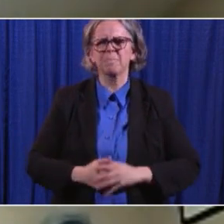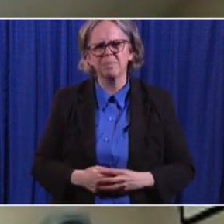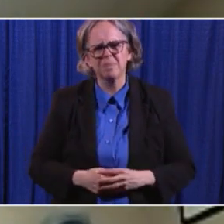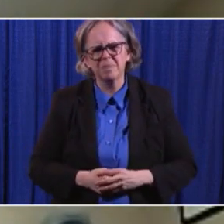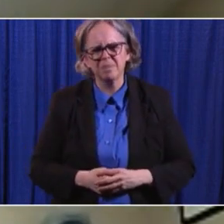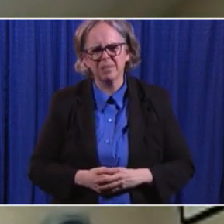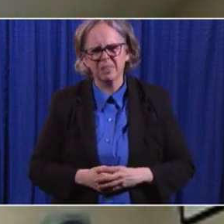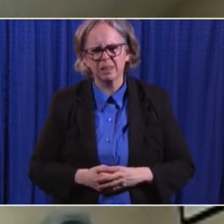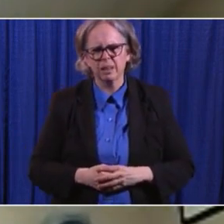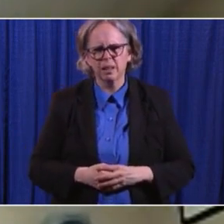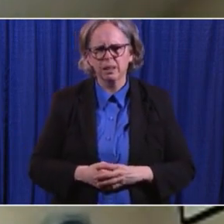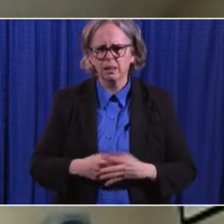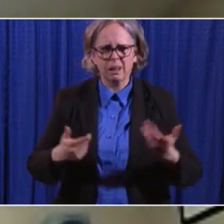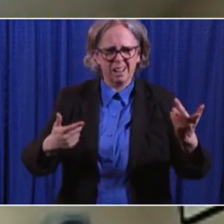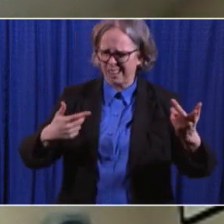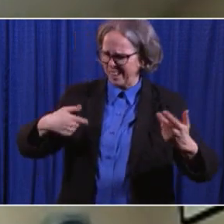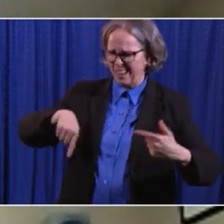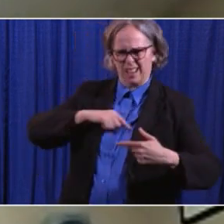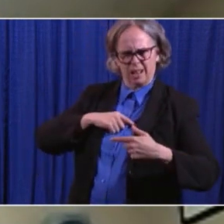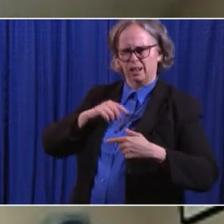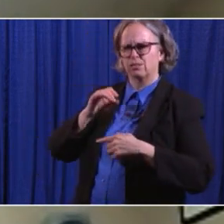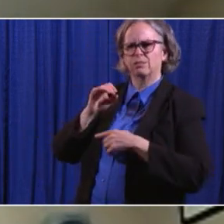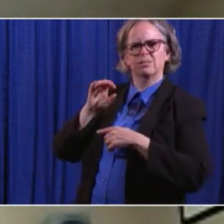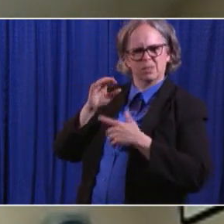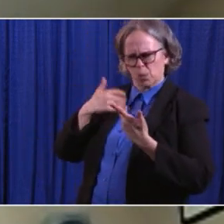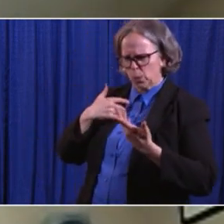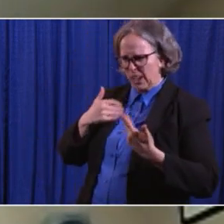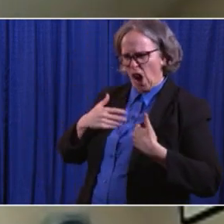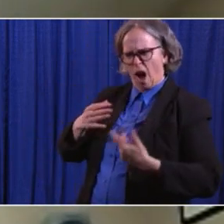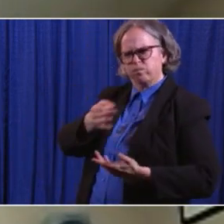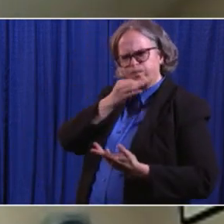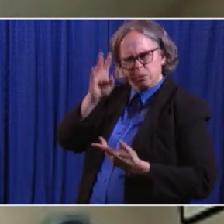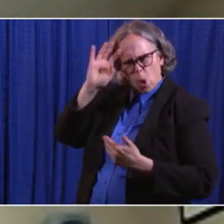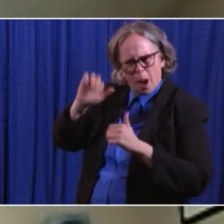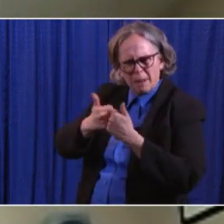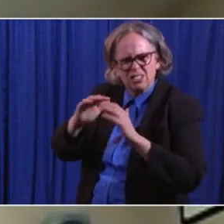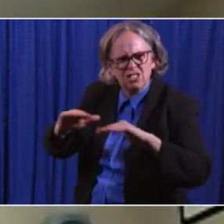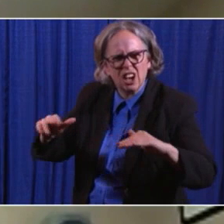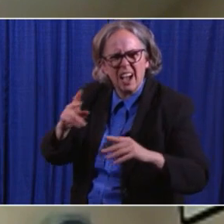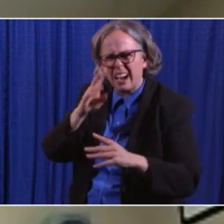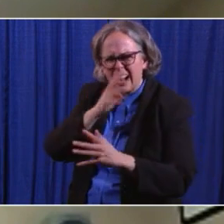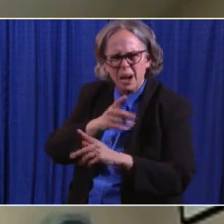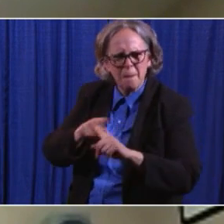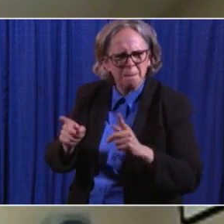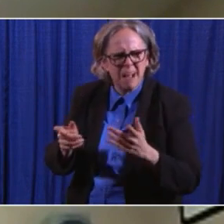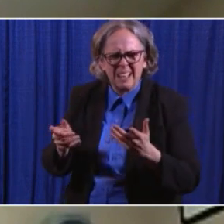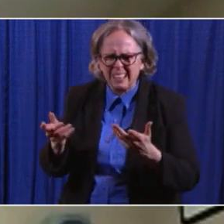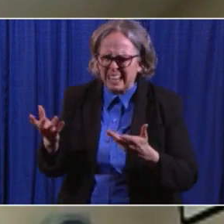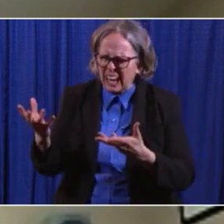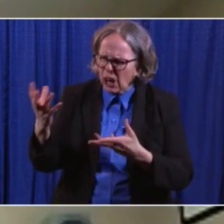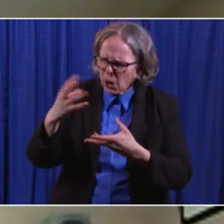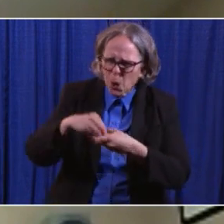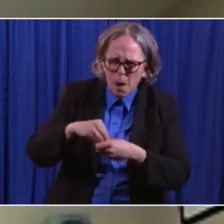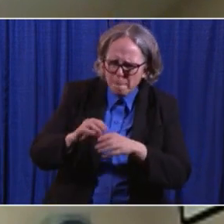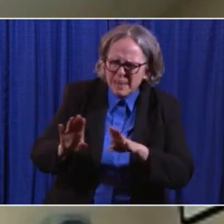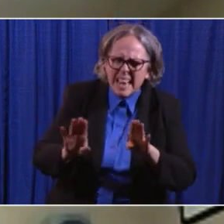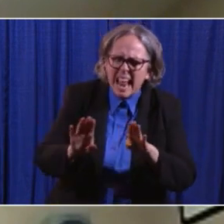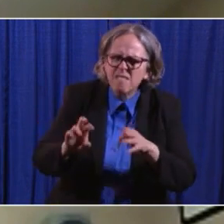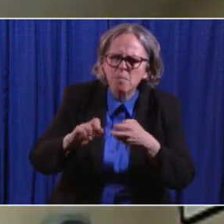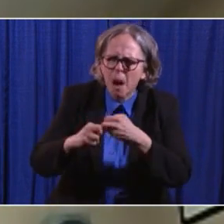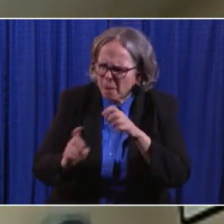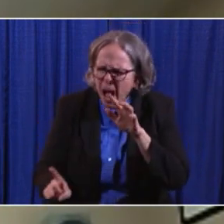abuse and neglect, but when it comes to these complex behavioral health needs, we really don't have